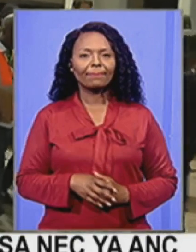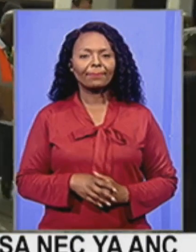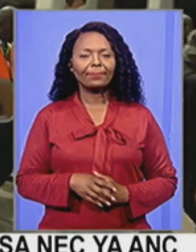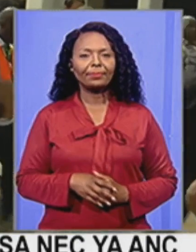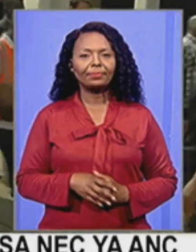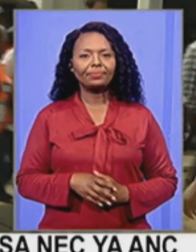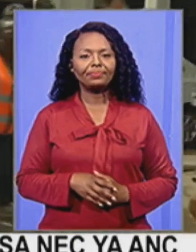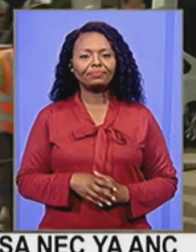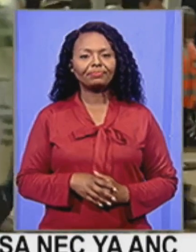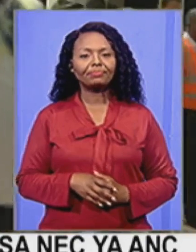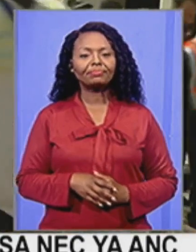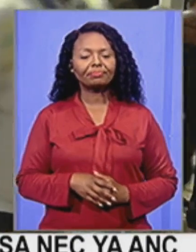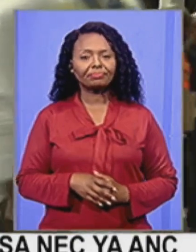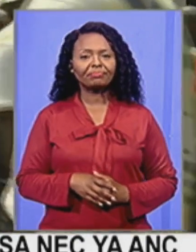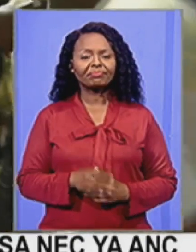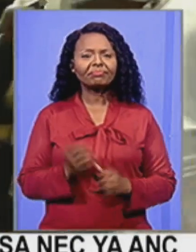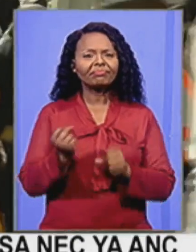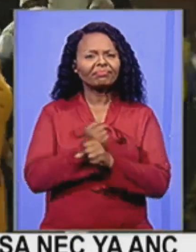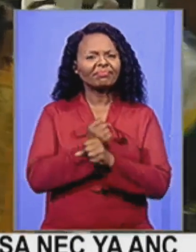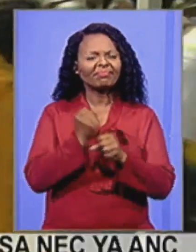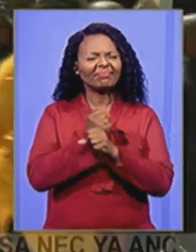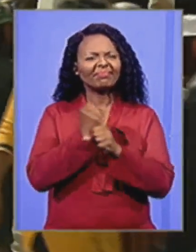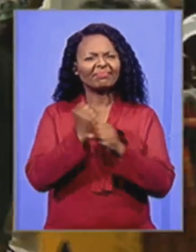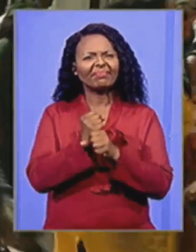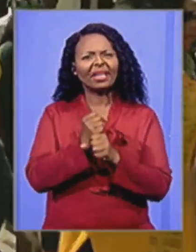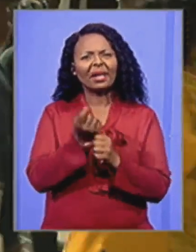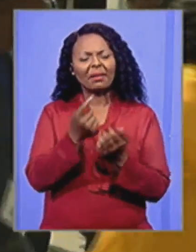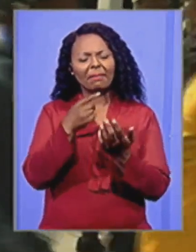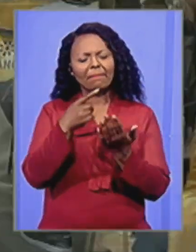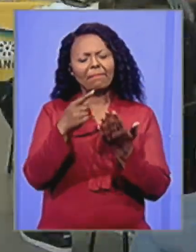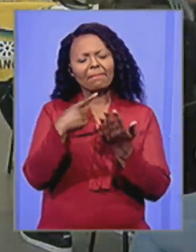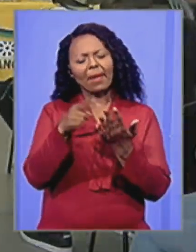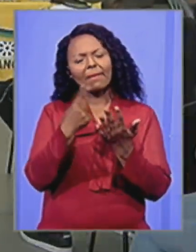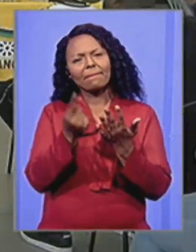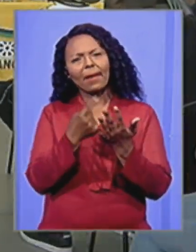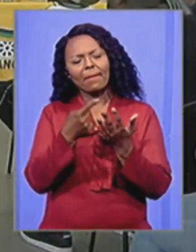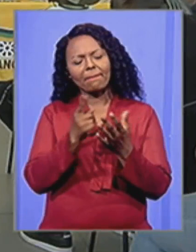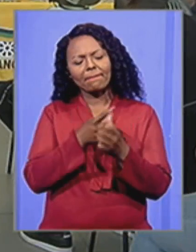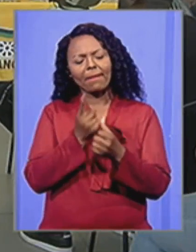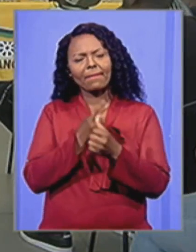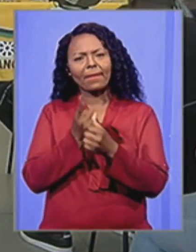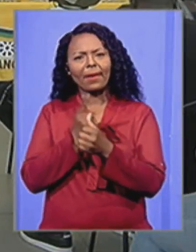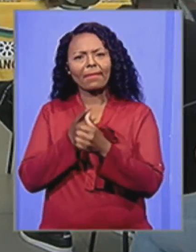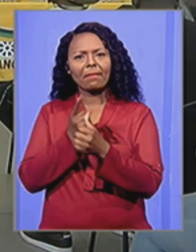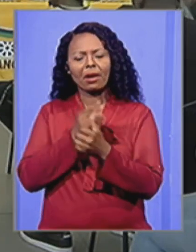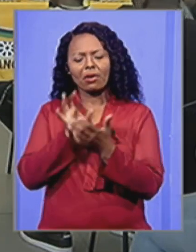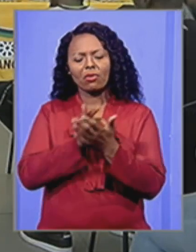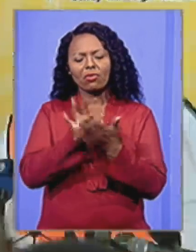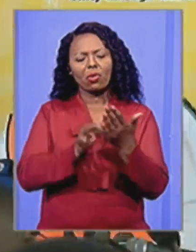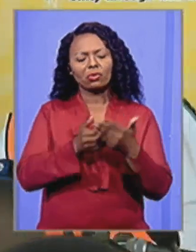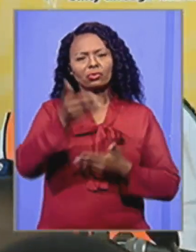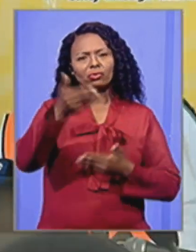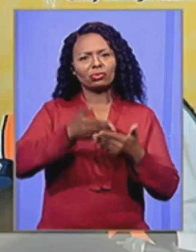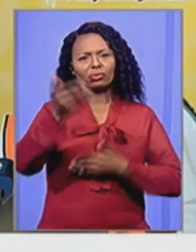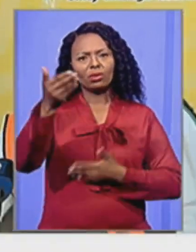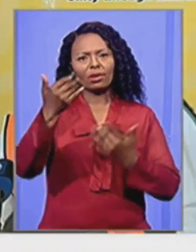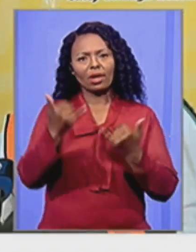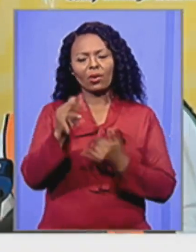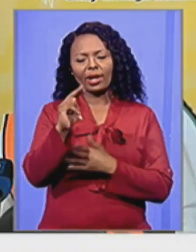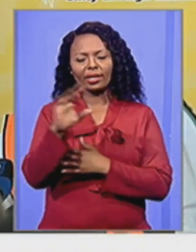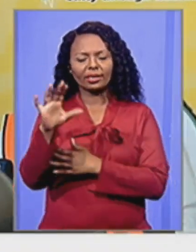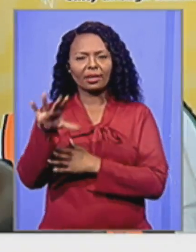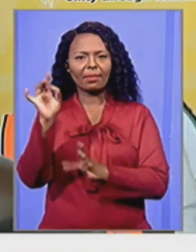Kamu raki ni kenya mosebezi wawala li pampiri za nivudu Komiti ya mocha eliketo ikoneoche taritoza NEC